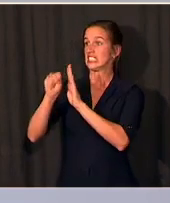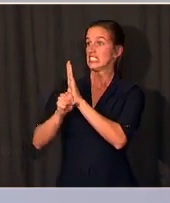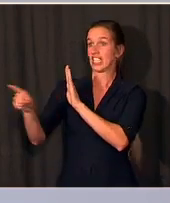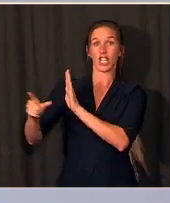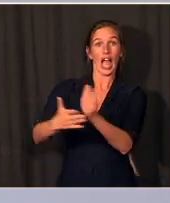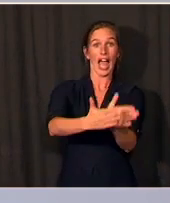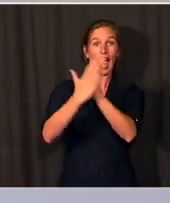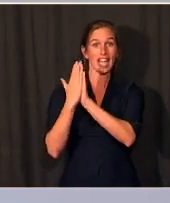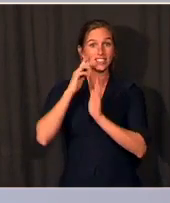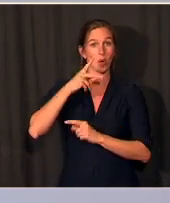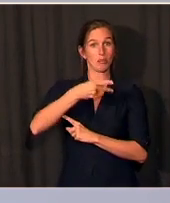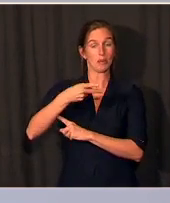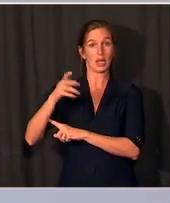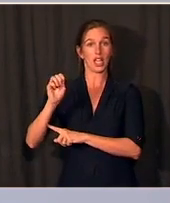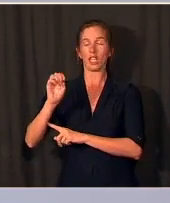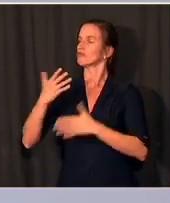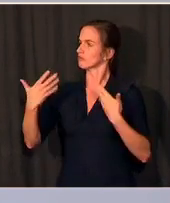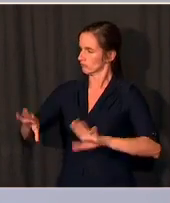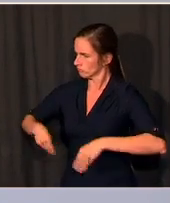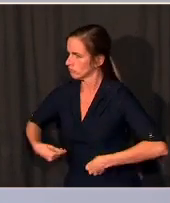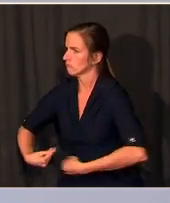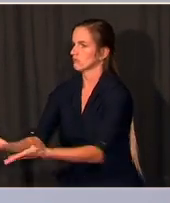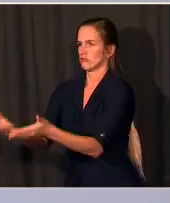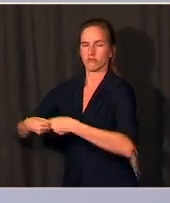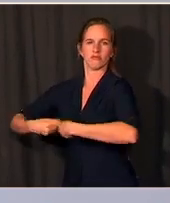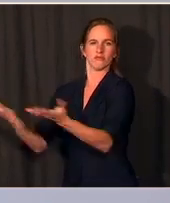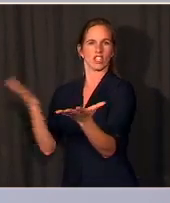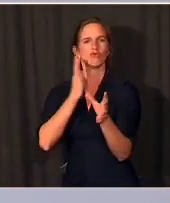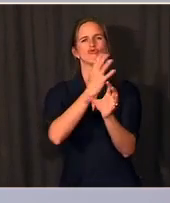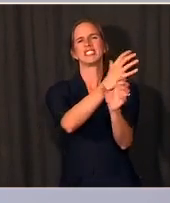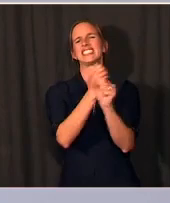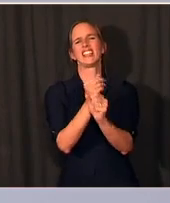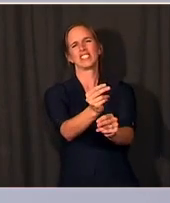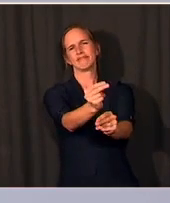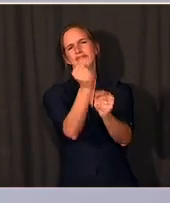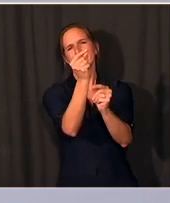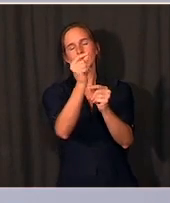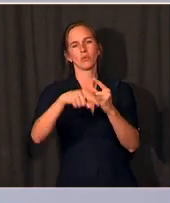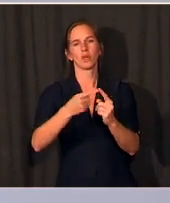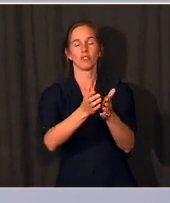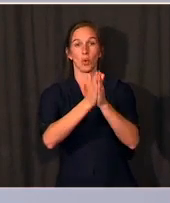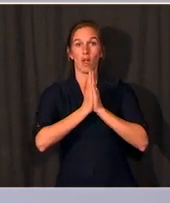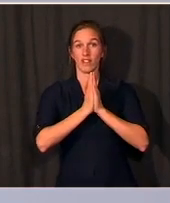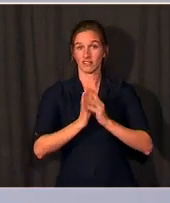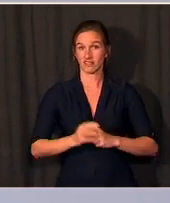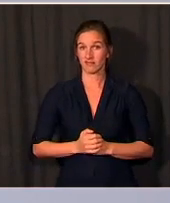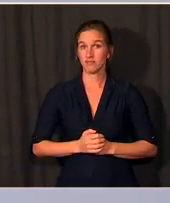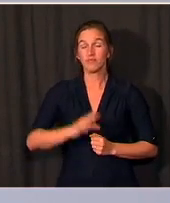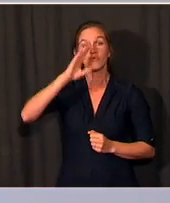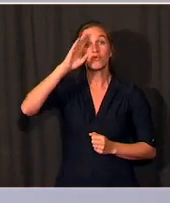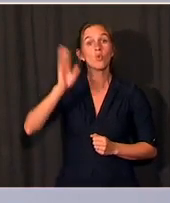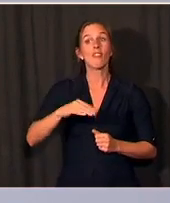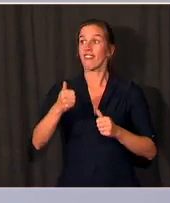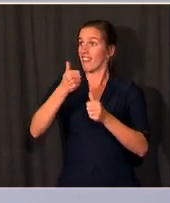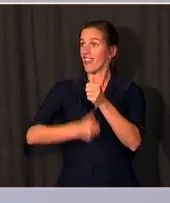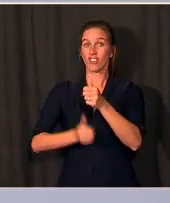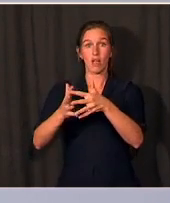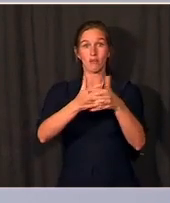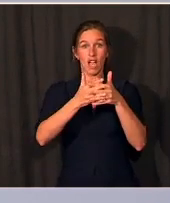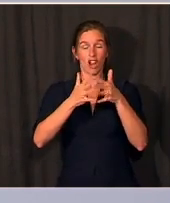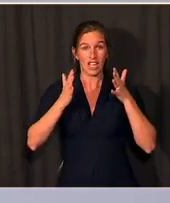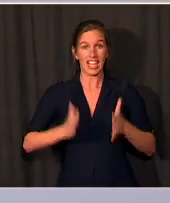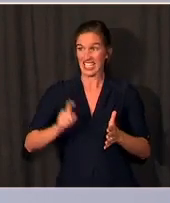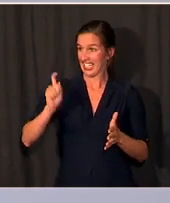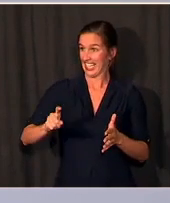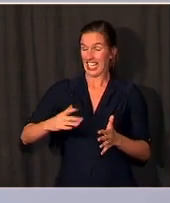the federal government have received the PPE almost immediately upon request. Every American who needed a ventilator has